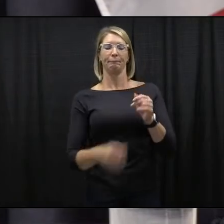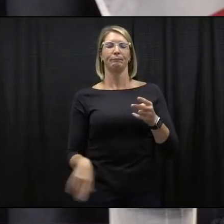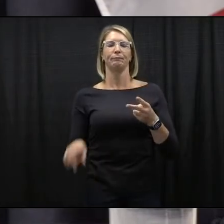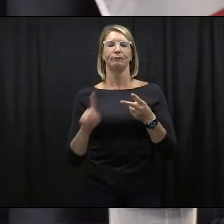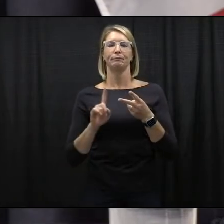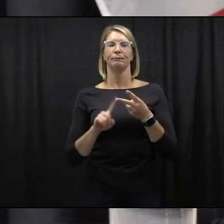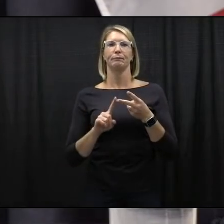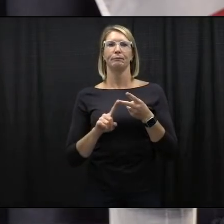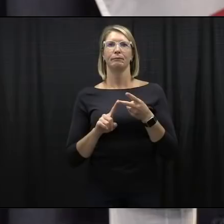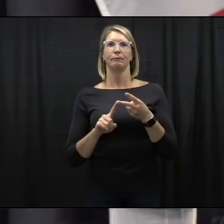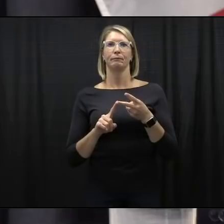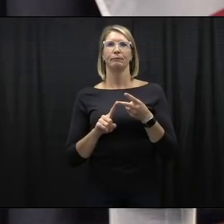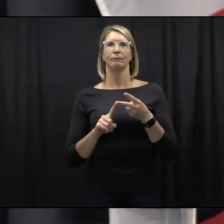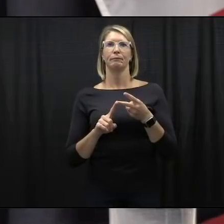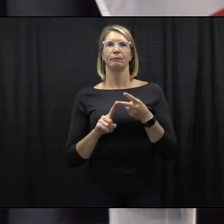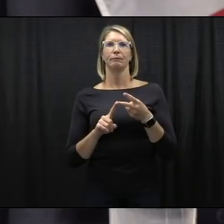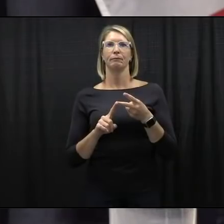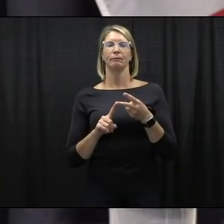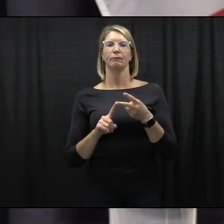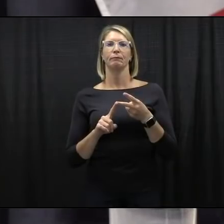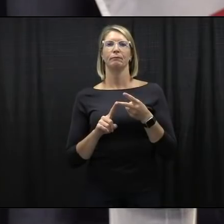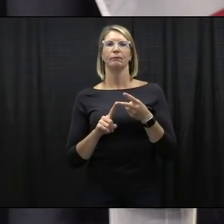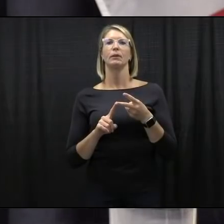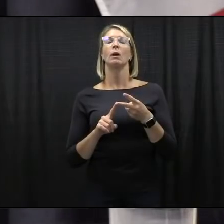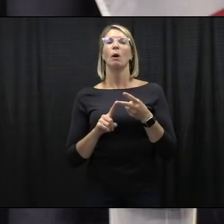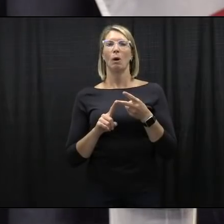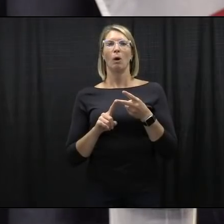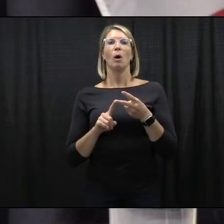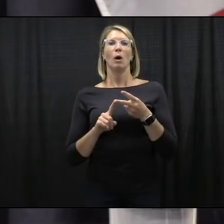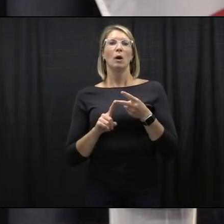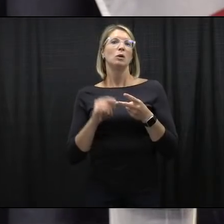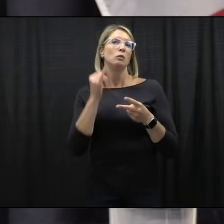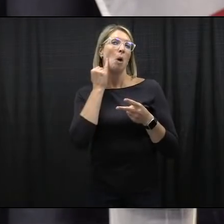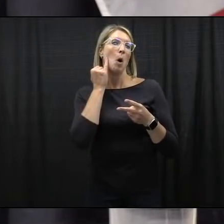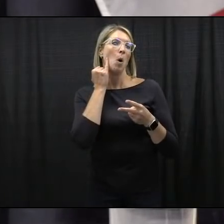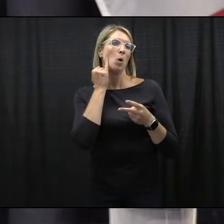use after availability. So say for the sake of argument, it's available